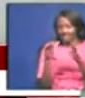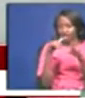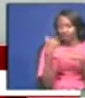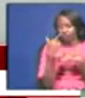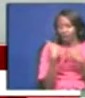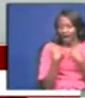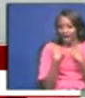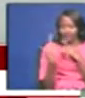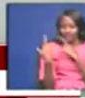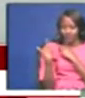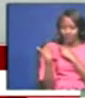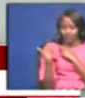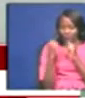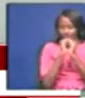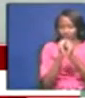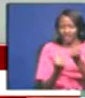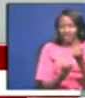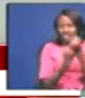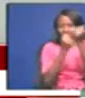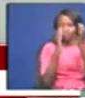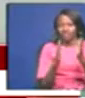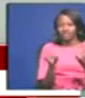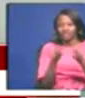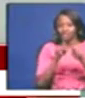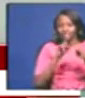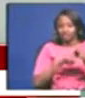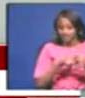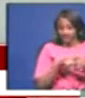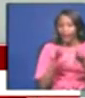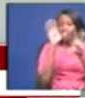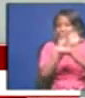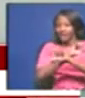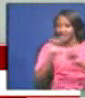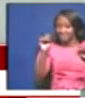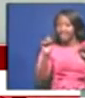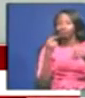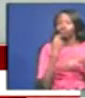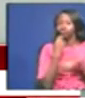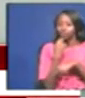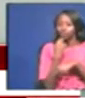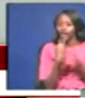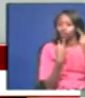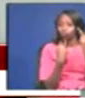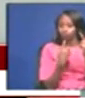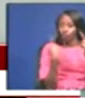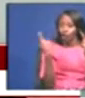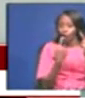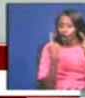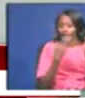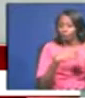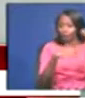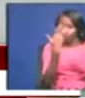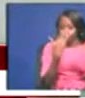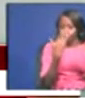quest. In the 22-member cabinet, the president unveiled Tuesday, only two are technocrats in a team the head of state